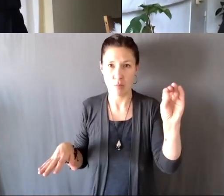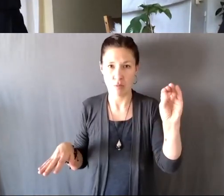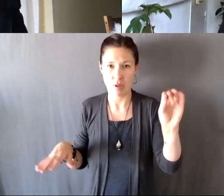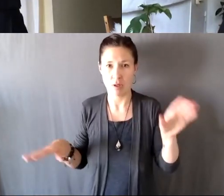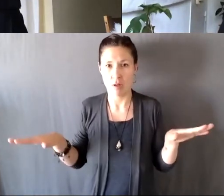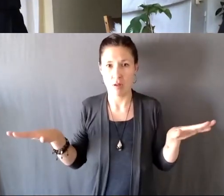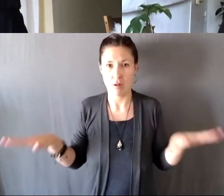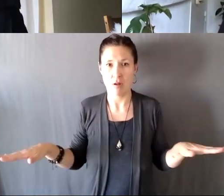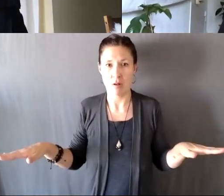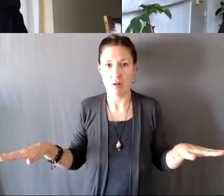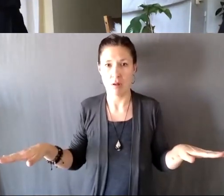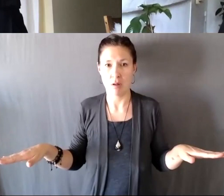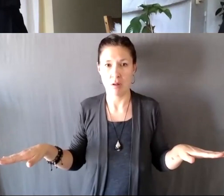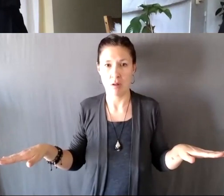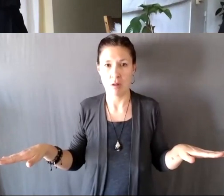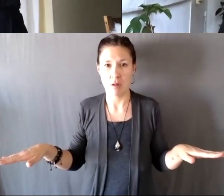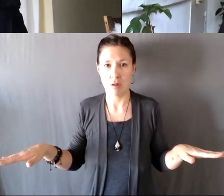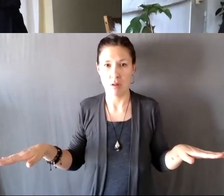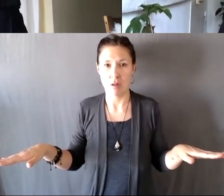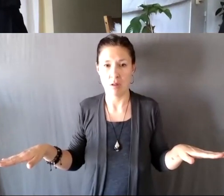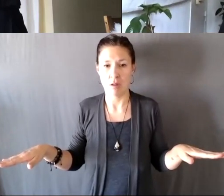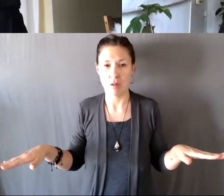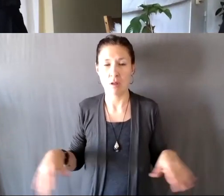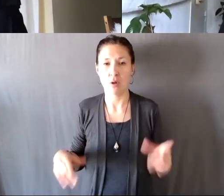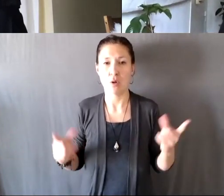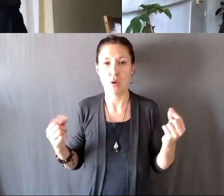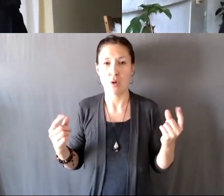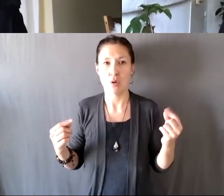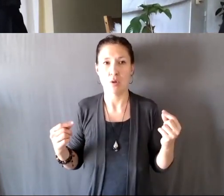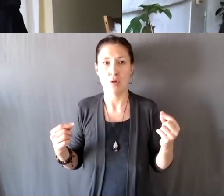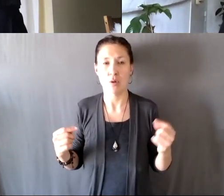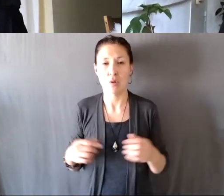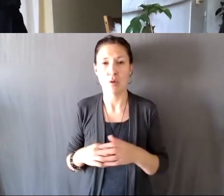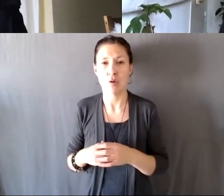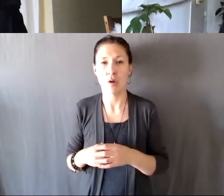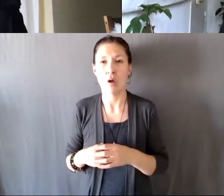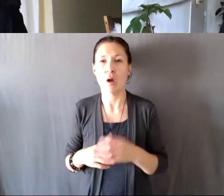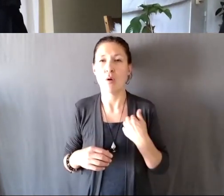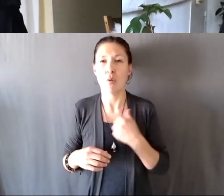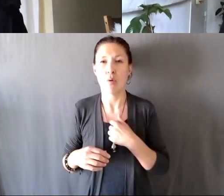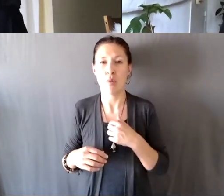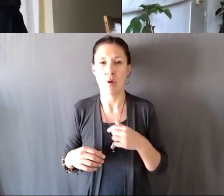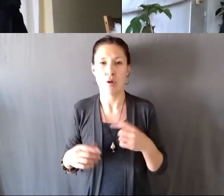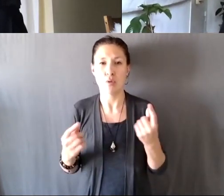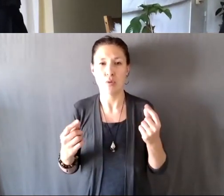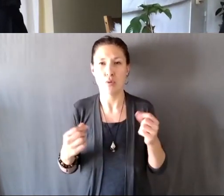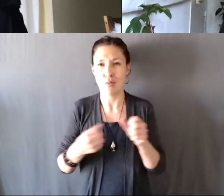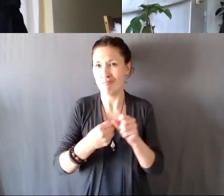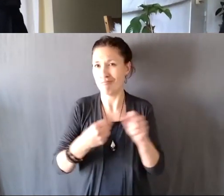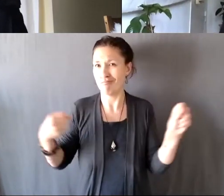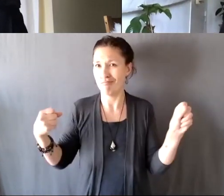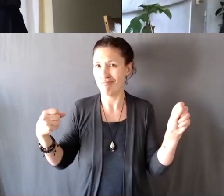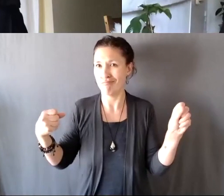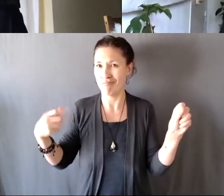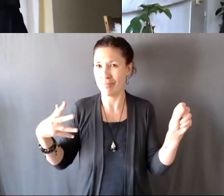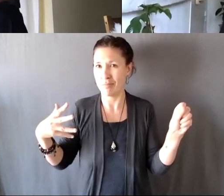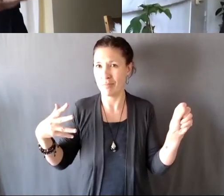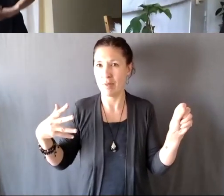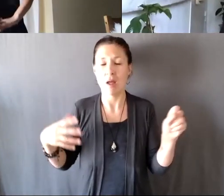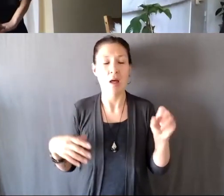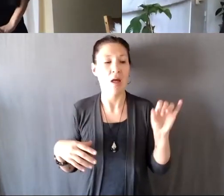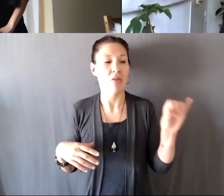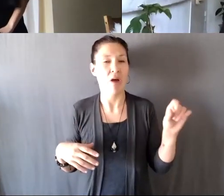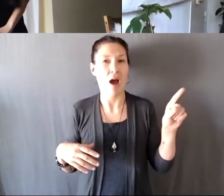called drawing the bow to shoot the falcon, and it's for the lungs. So here,